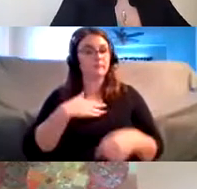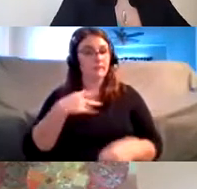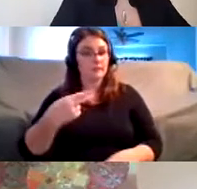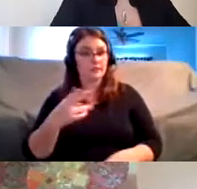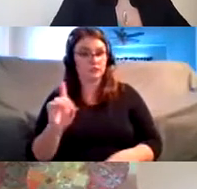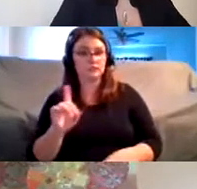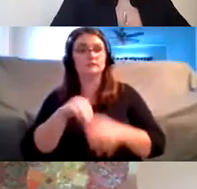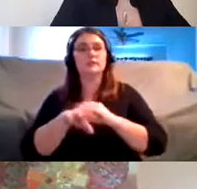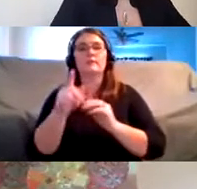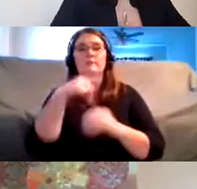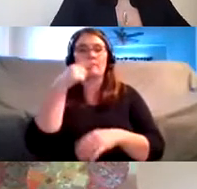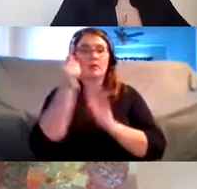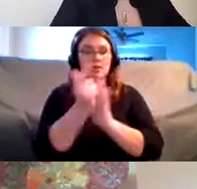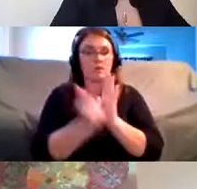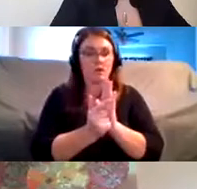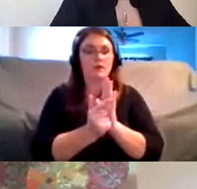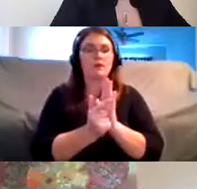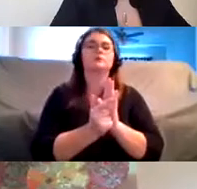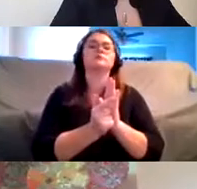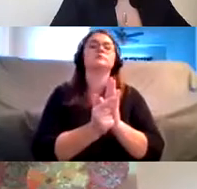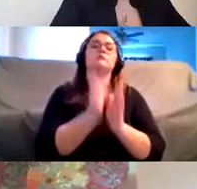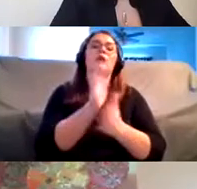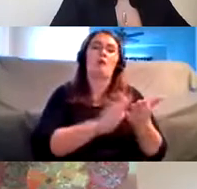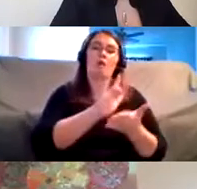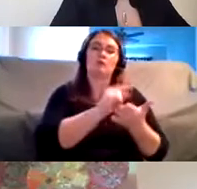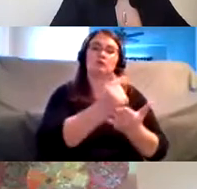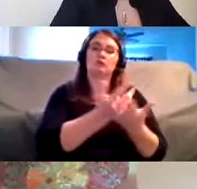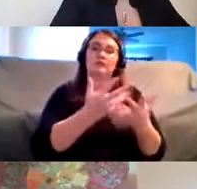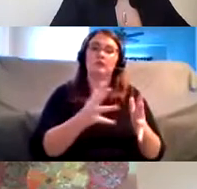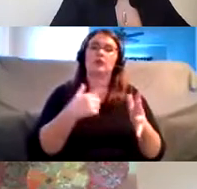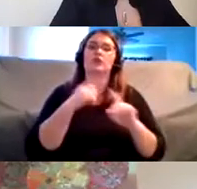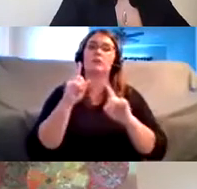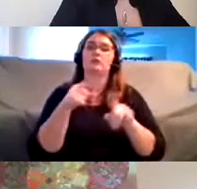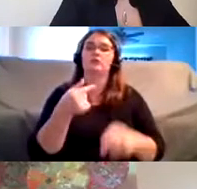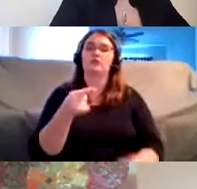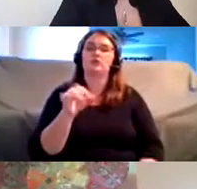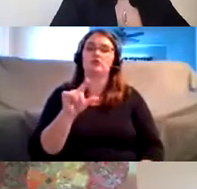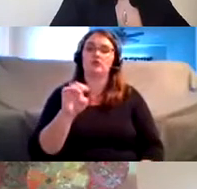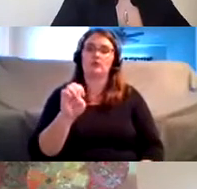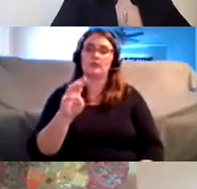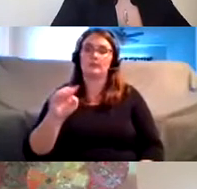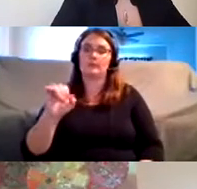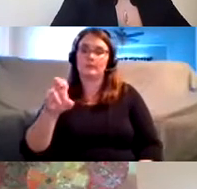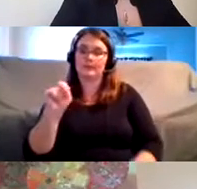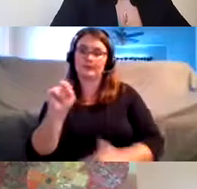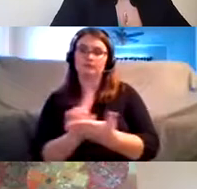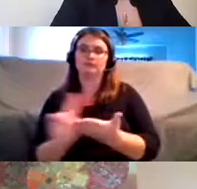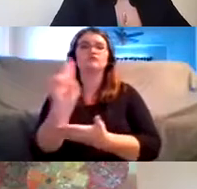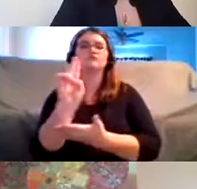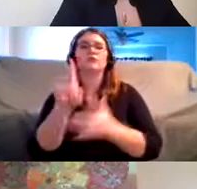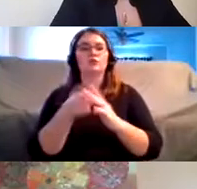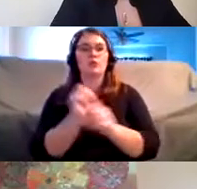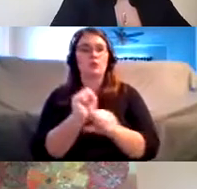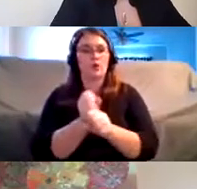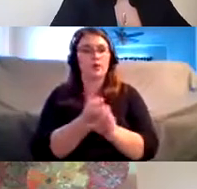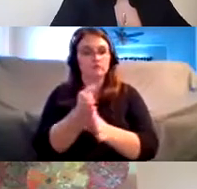after undergrad, I ended up taking a job at George Mason University and started my career there in their criminology law